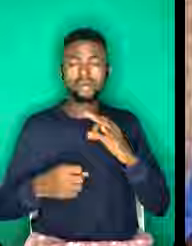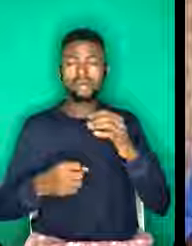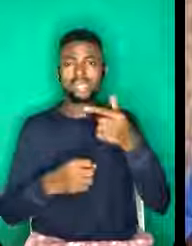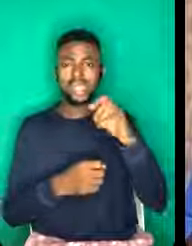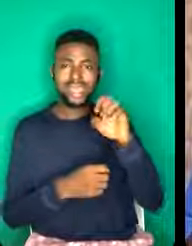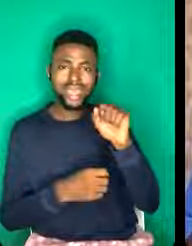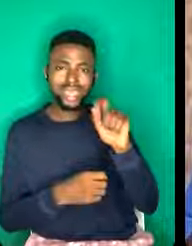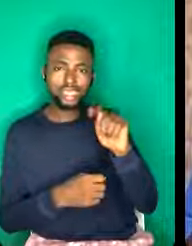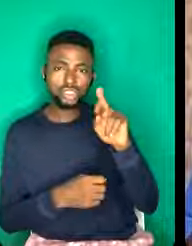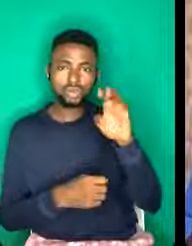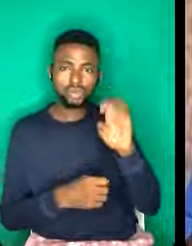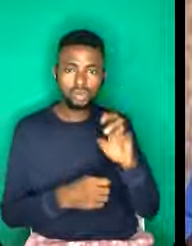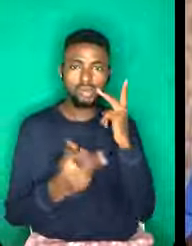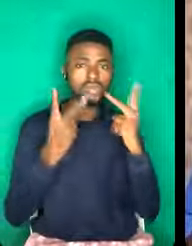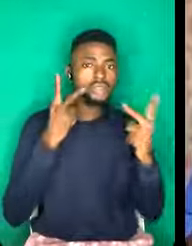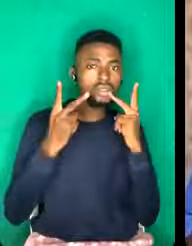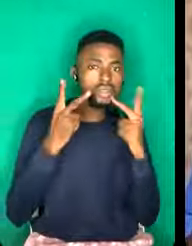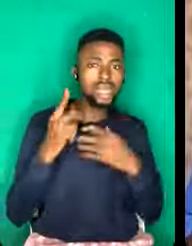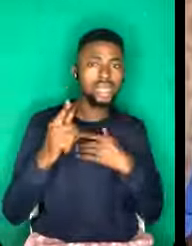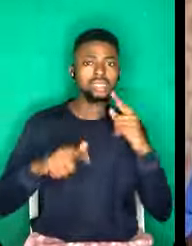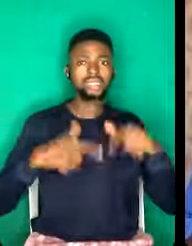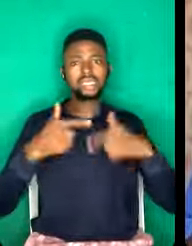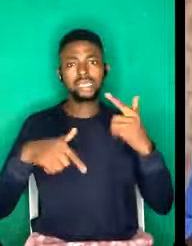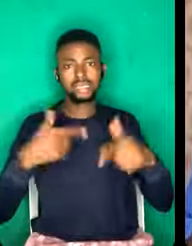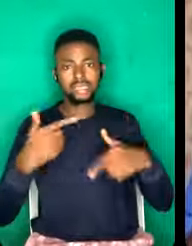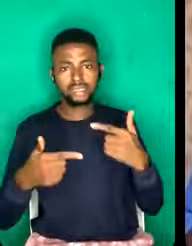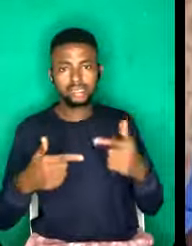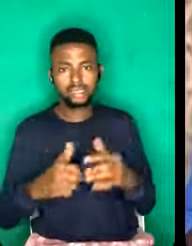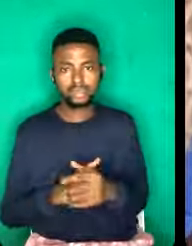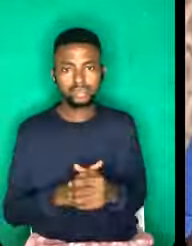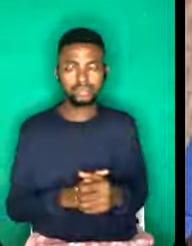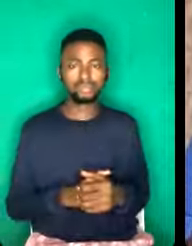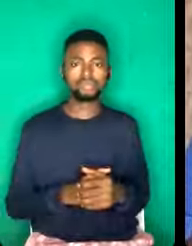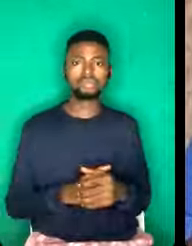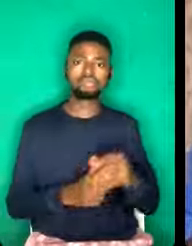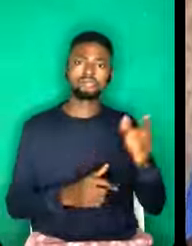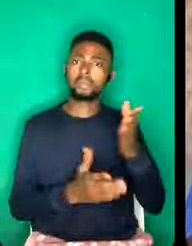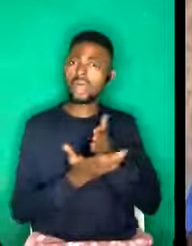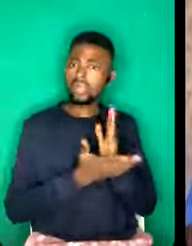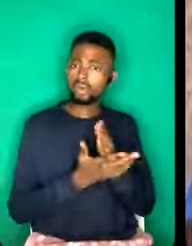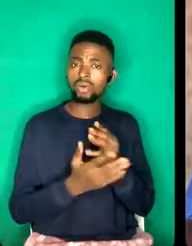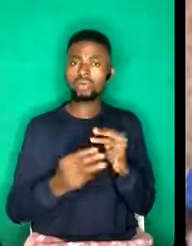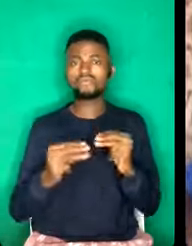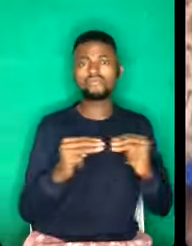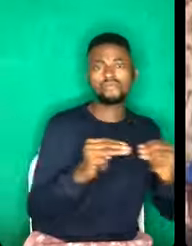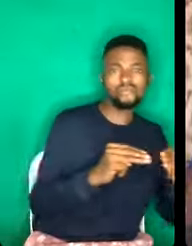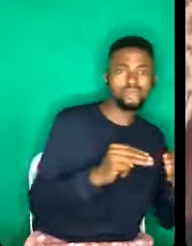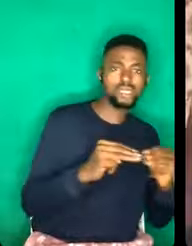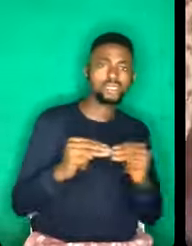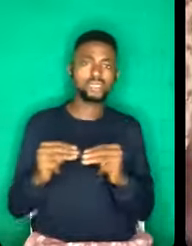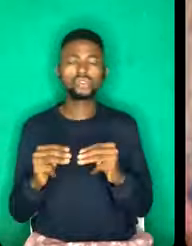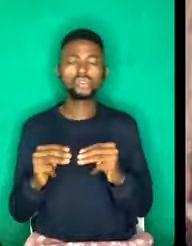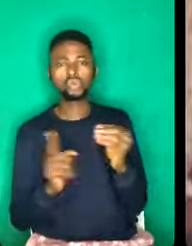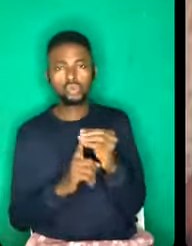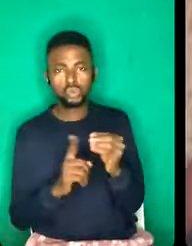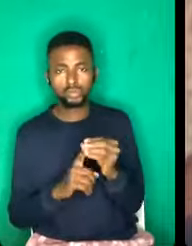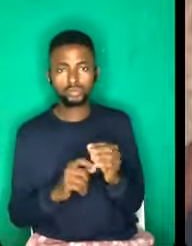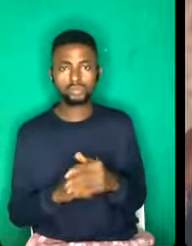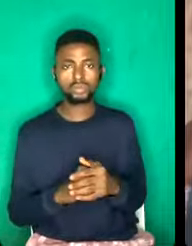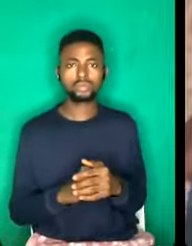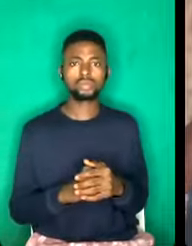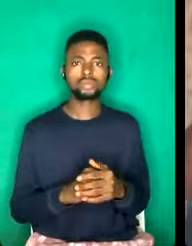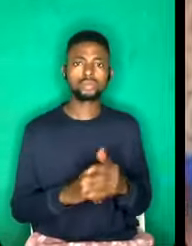and signs. Am I correct? Yes. Movements too. So there are several elements it